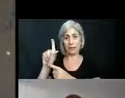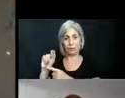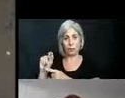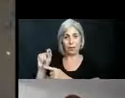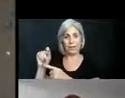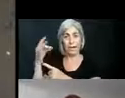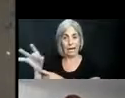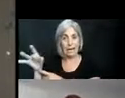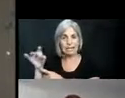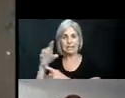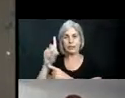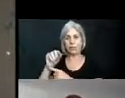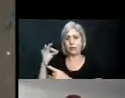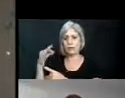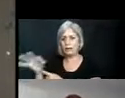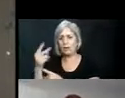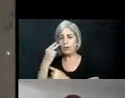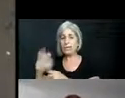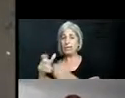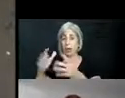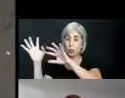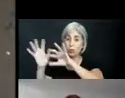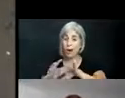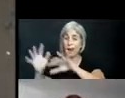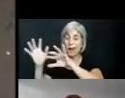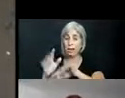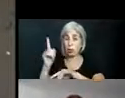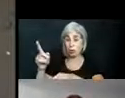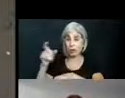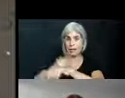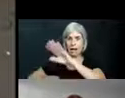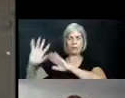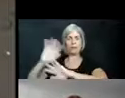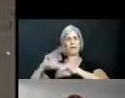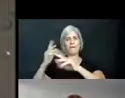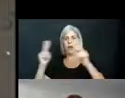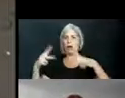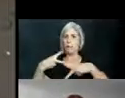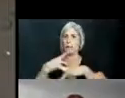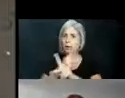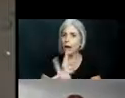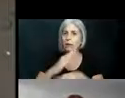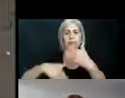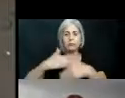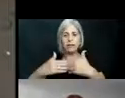how these major rain events can take an area that was once incredibly productive and just wipe it out.